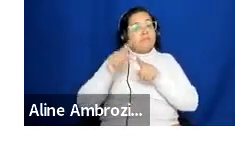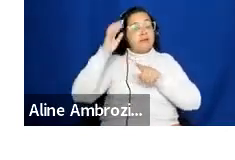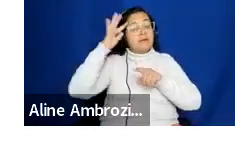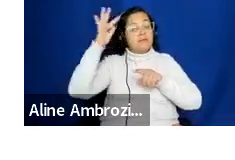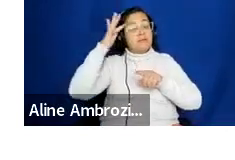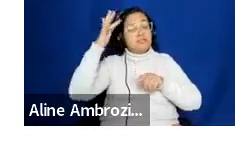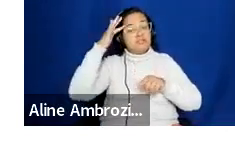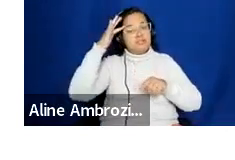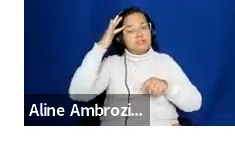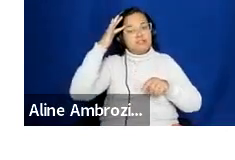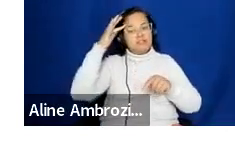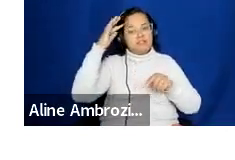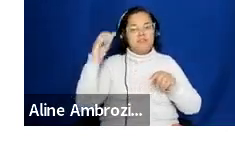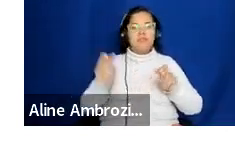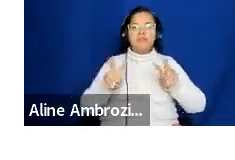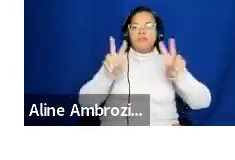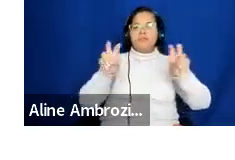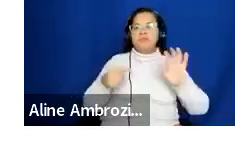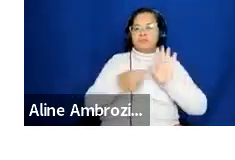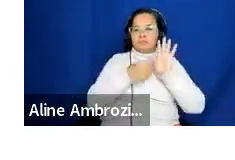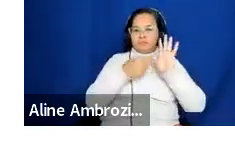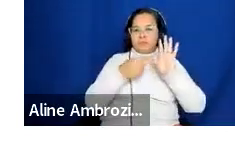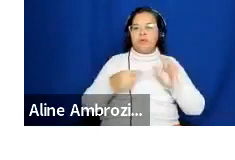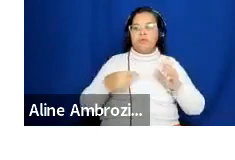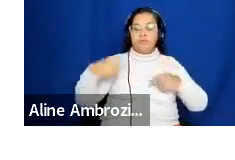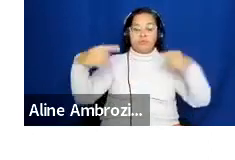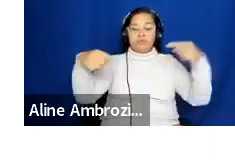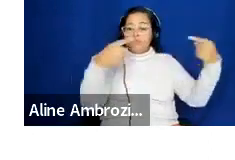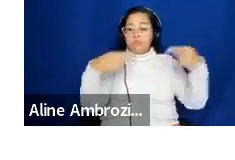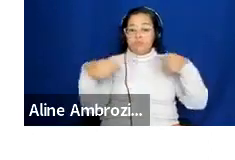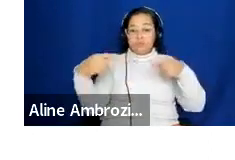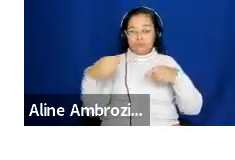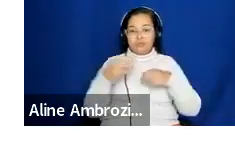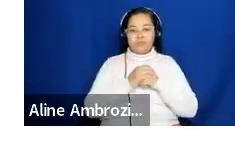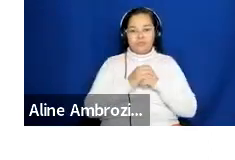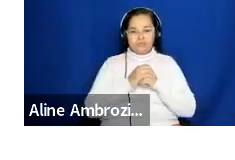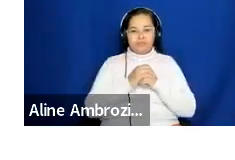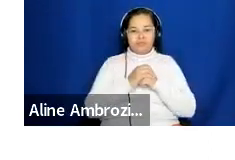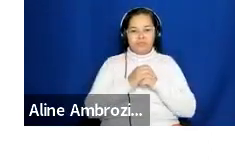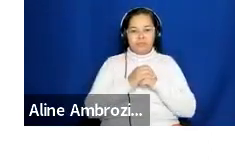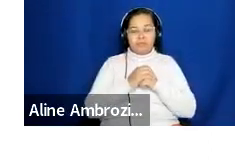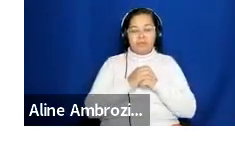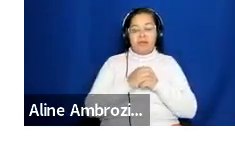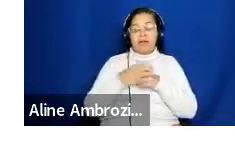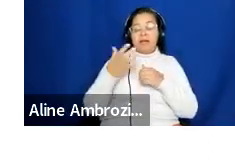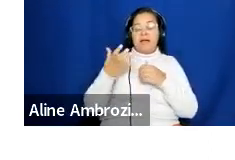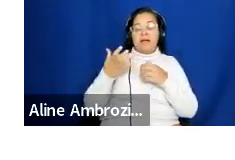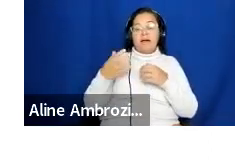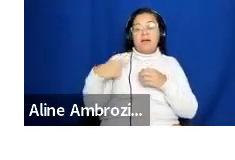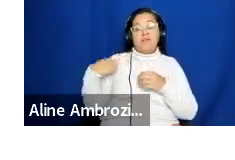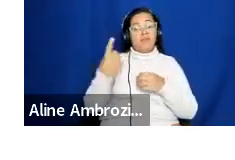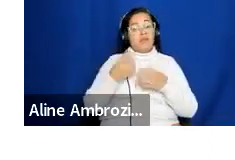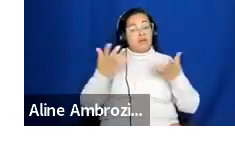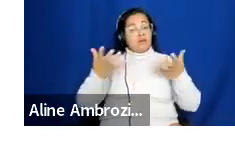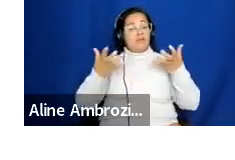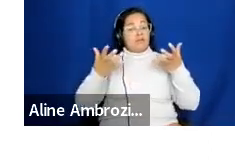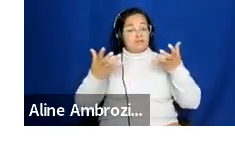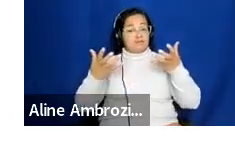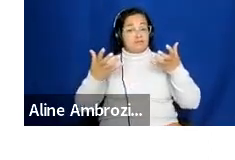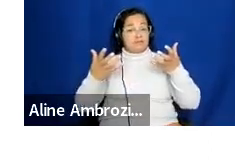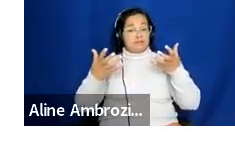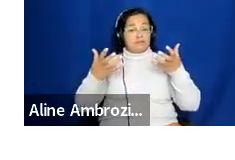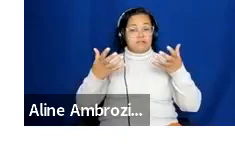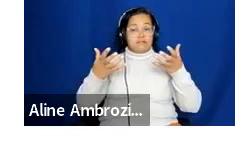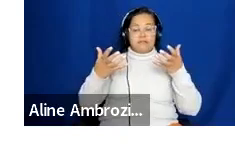So in other words, we want to look closely at Vygotsky's statements and discussions of